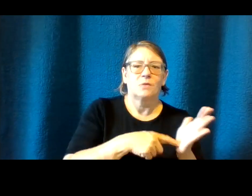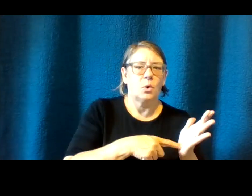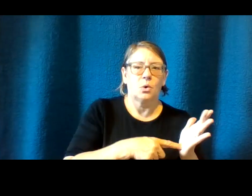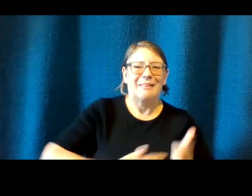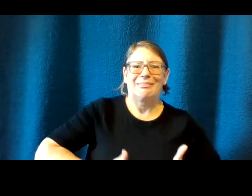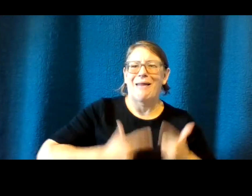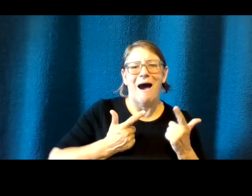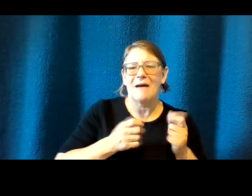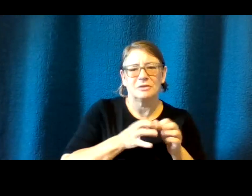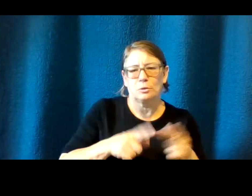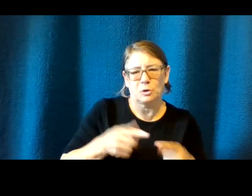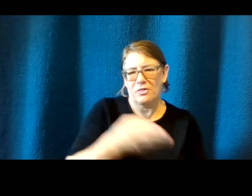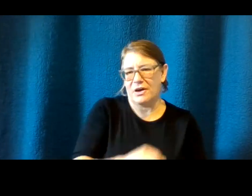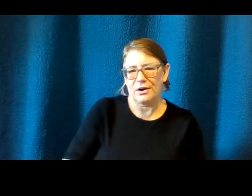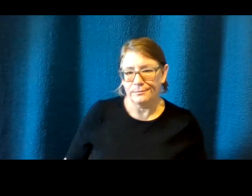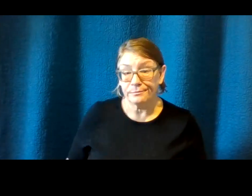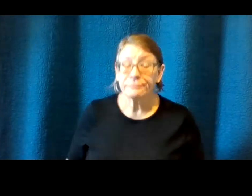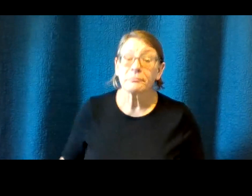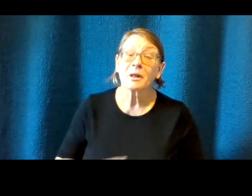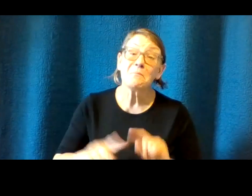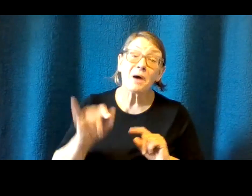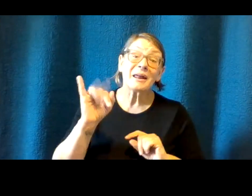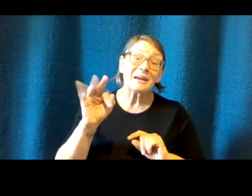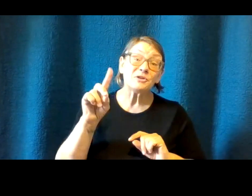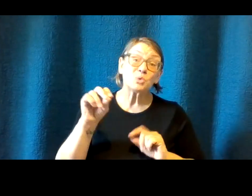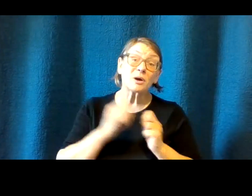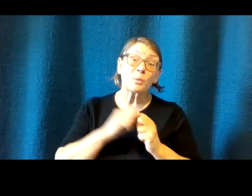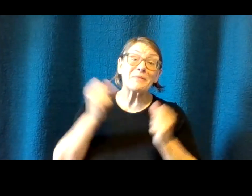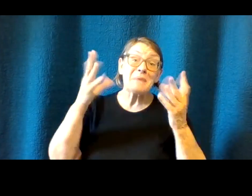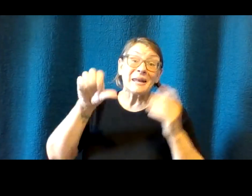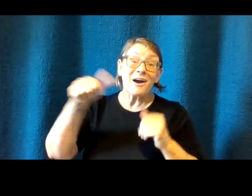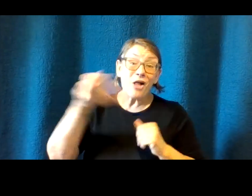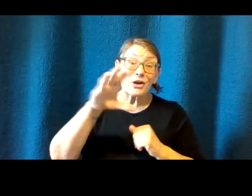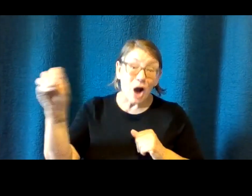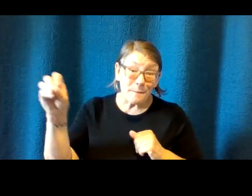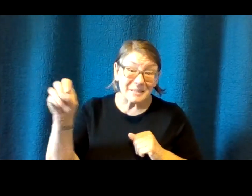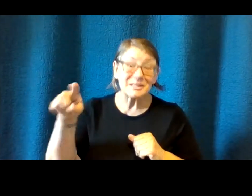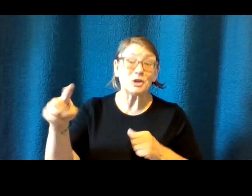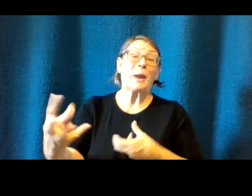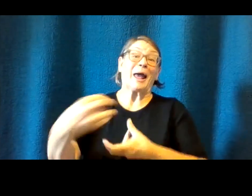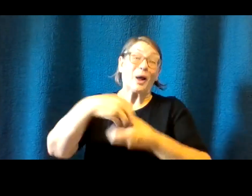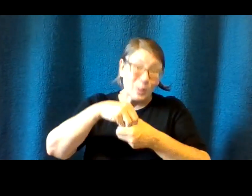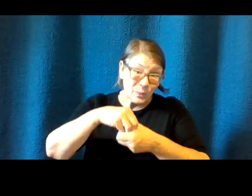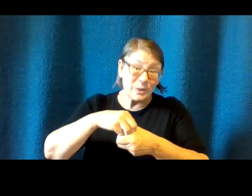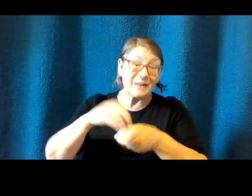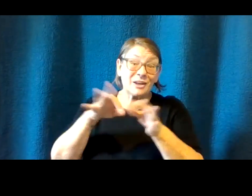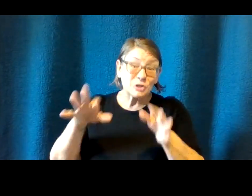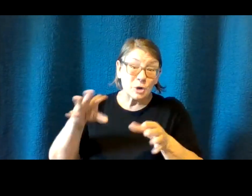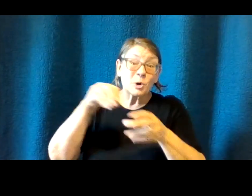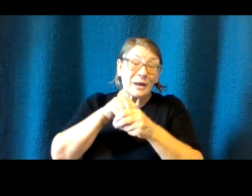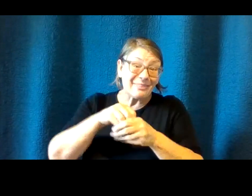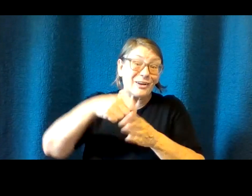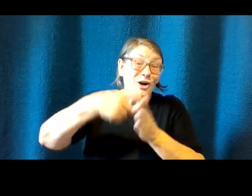having an in-person interpreter. But if you're doing it with other job fairs and you build it into the cost of attending the job fair, then